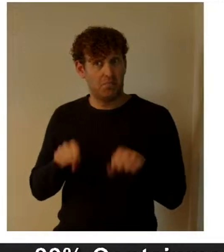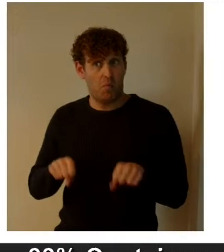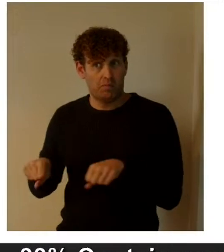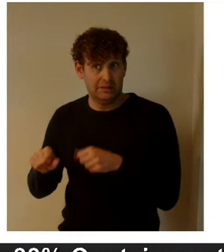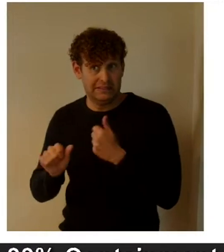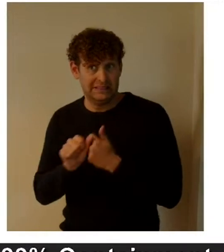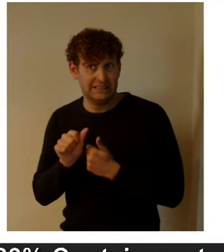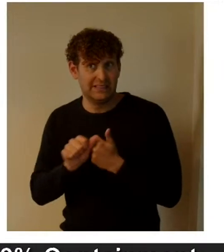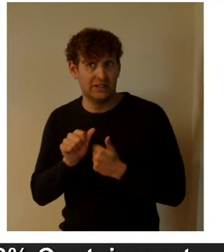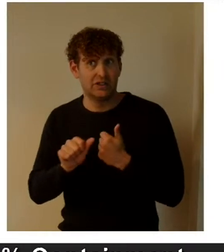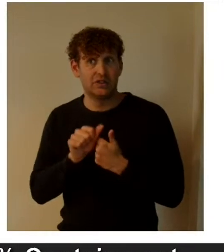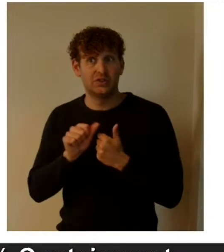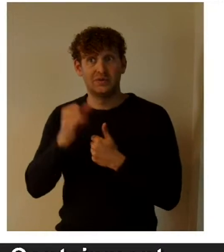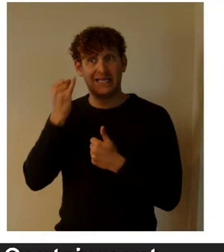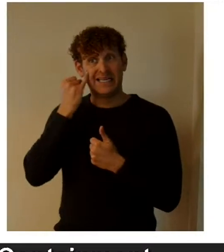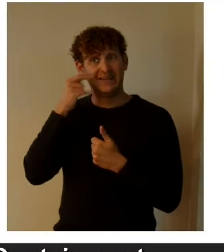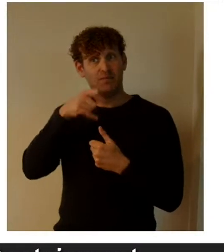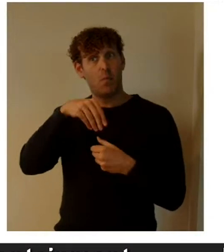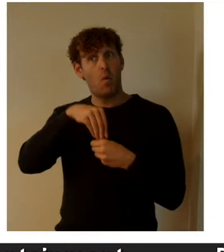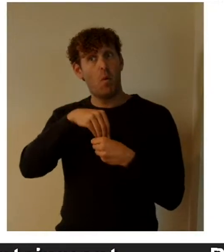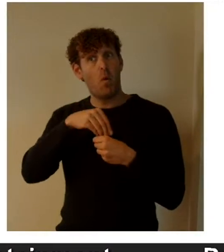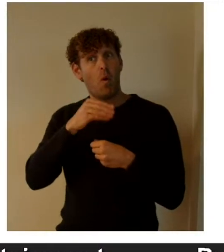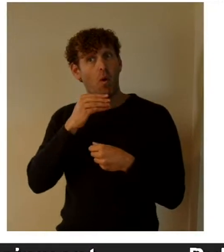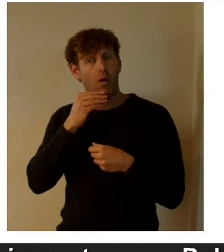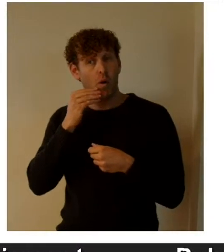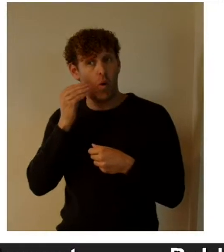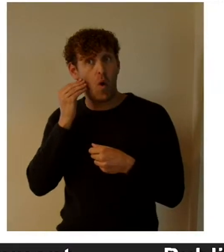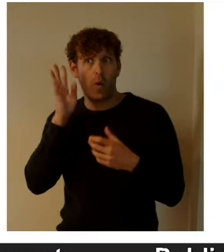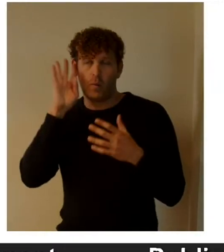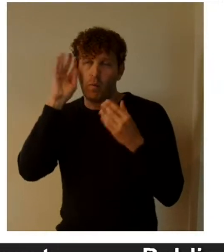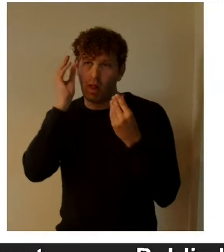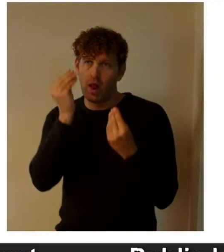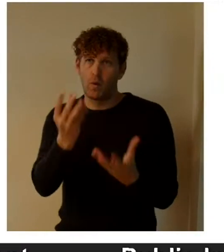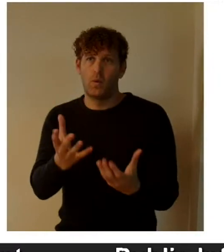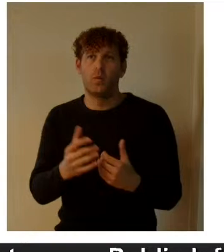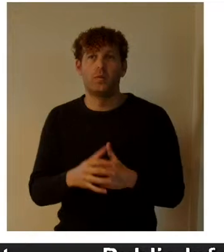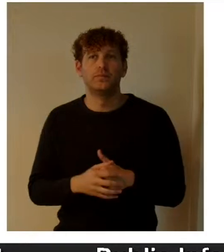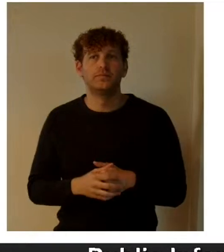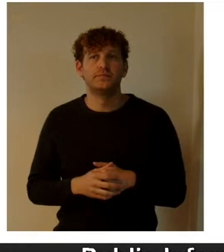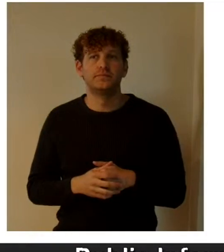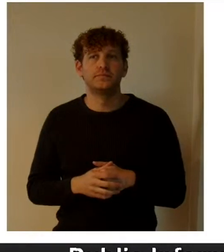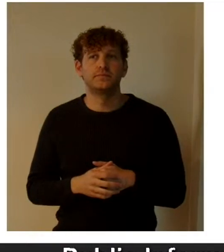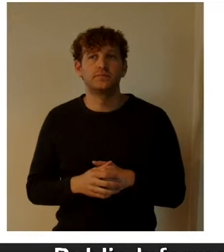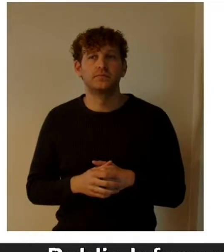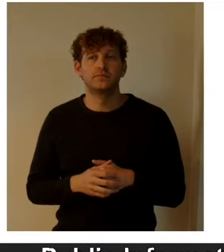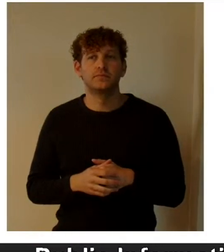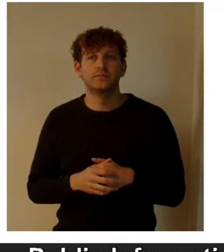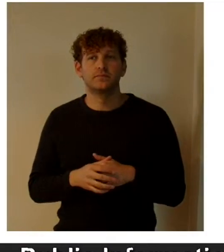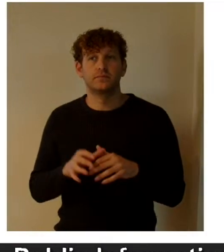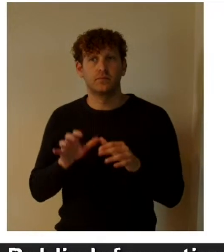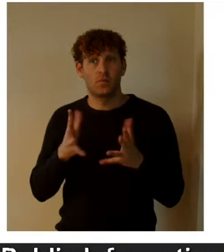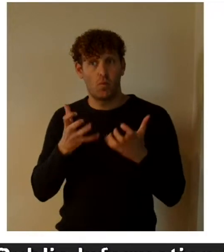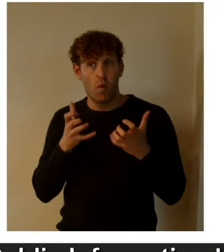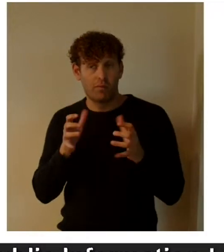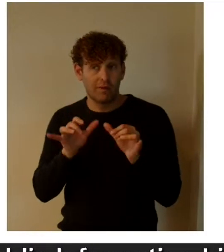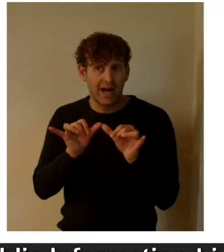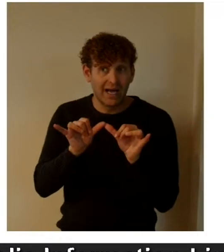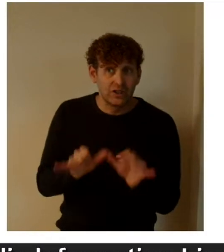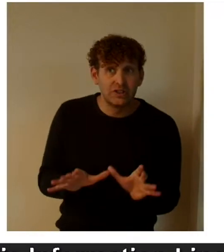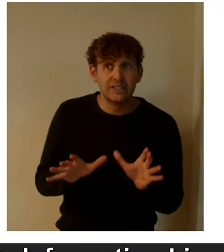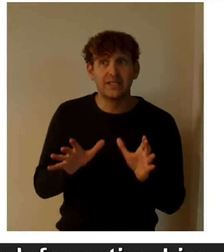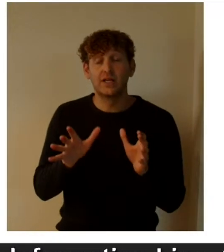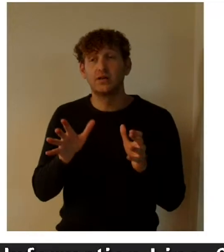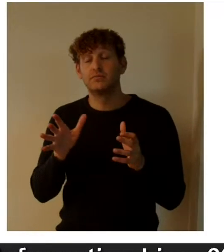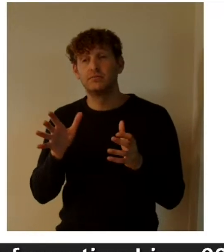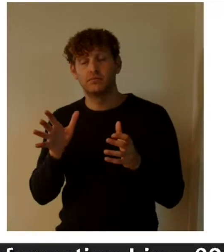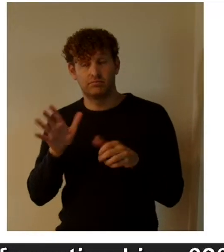your current homes. Again, if you want to have any engineering advice for those people who are living in their homes still and would like engineering advice